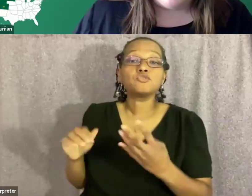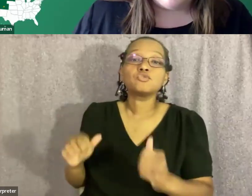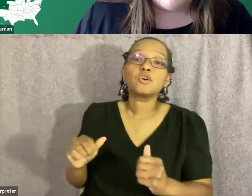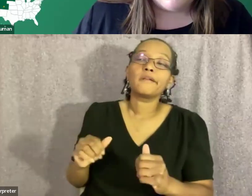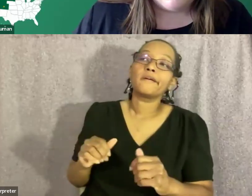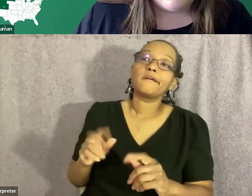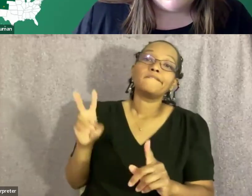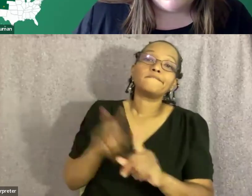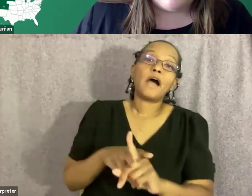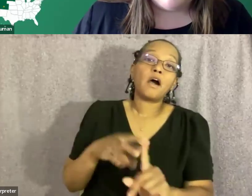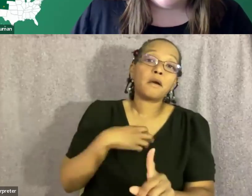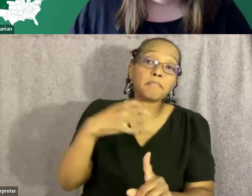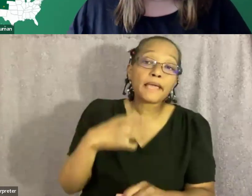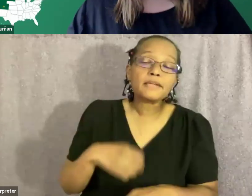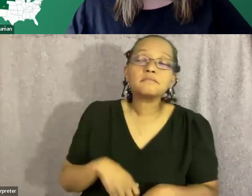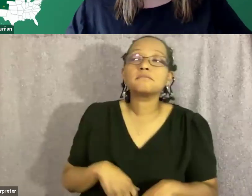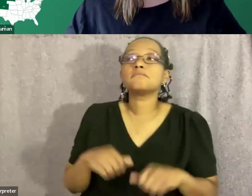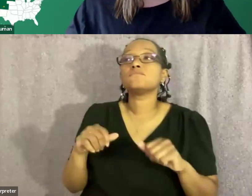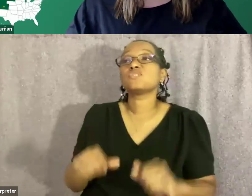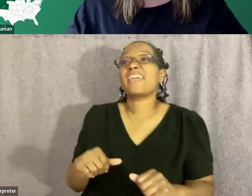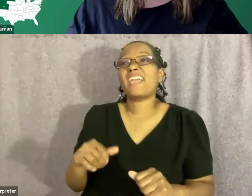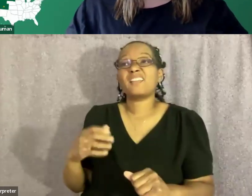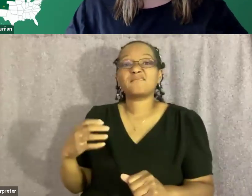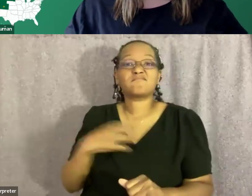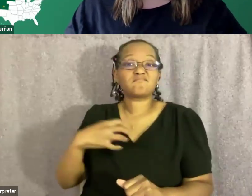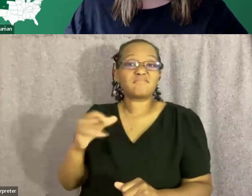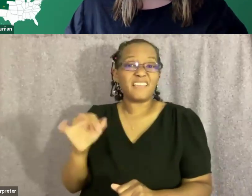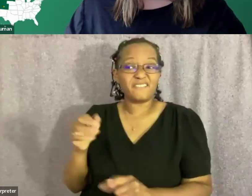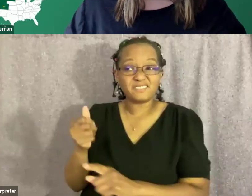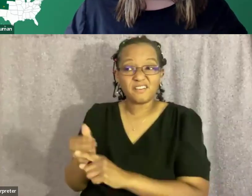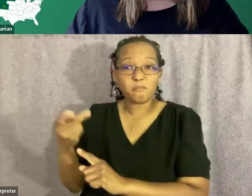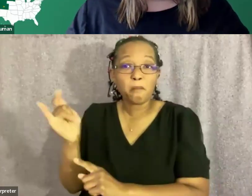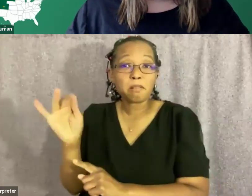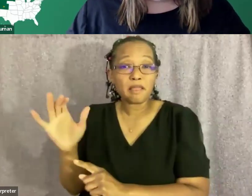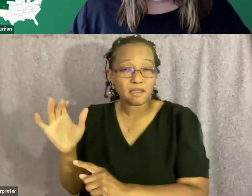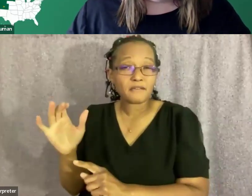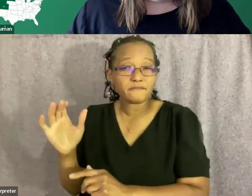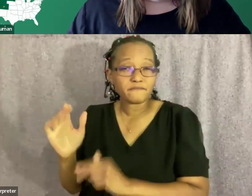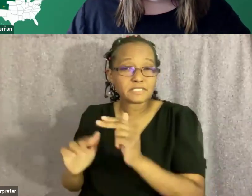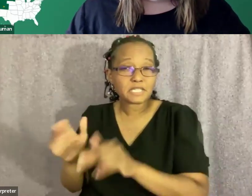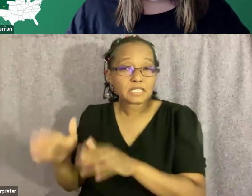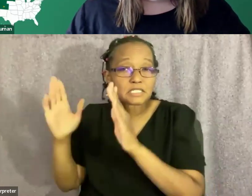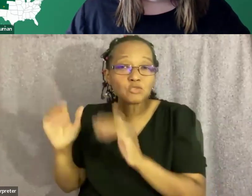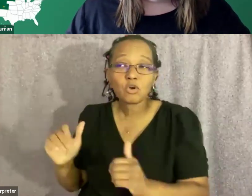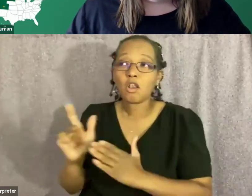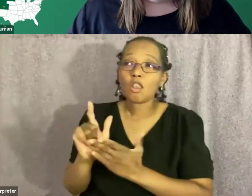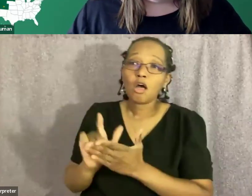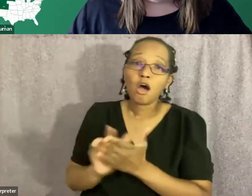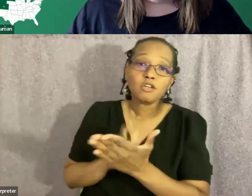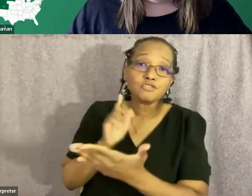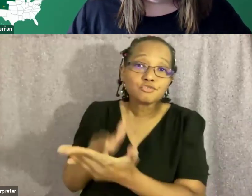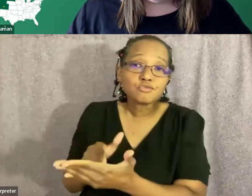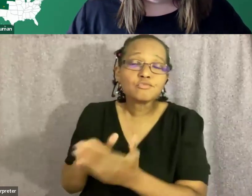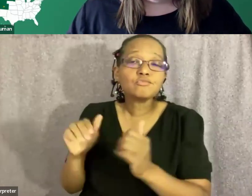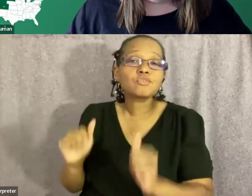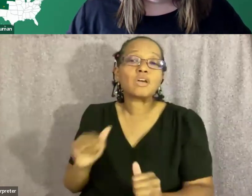could file a grievance if it were a public entity. You could file a lawsuit. You could, or do more informal things. You could